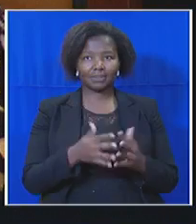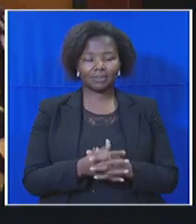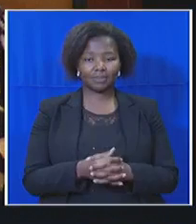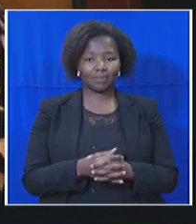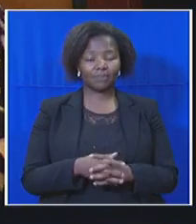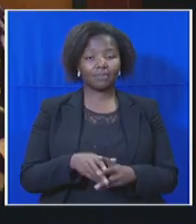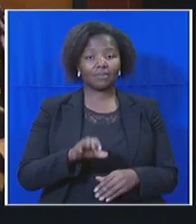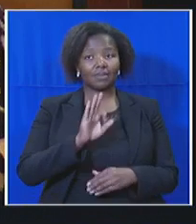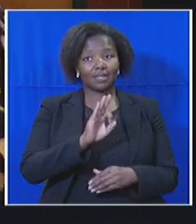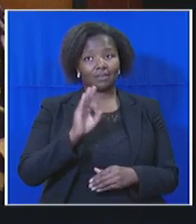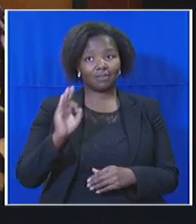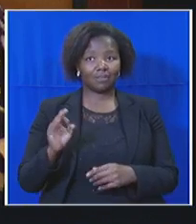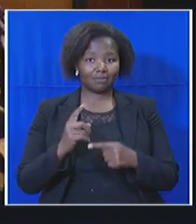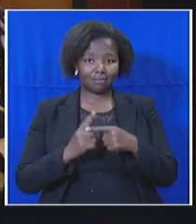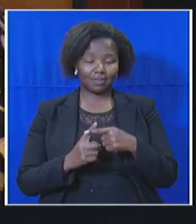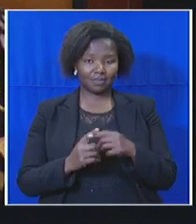FF Plus.